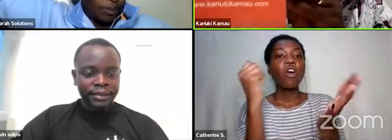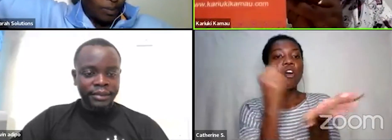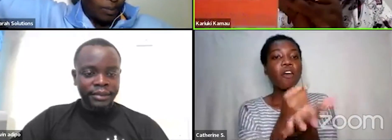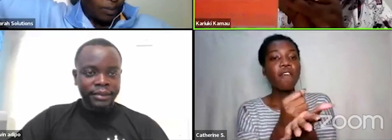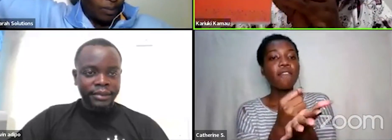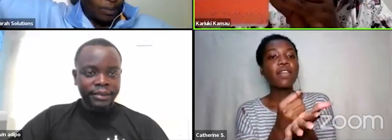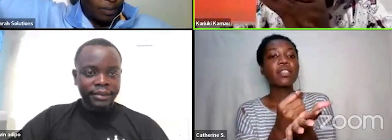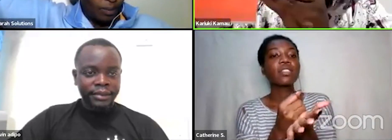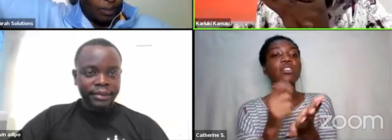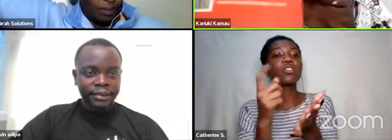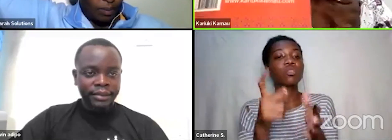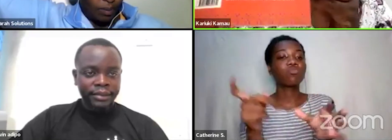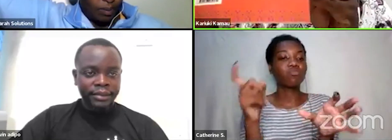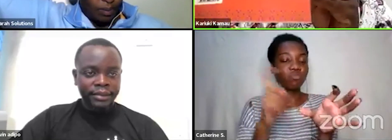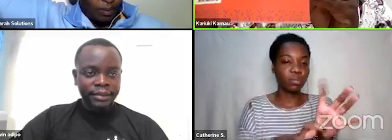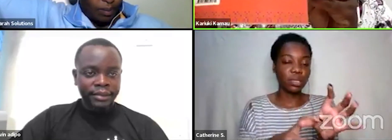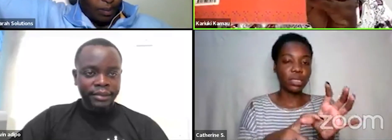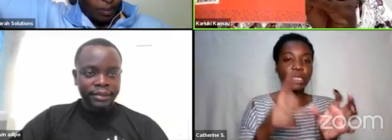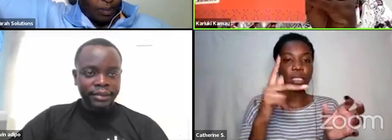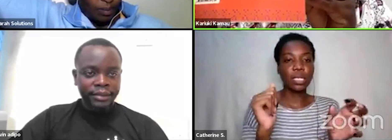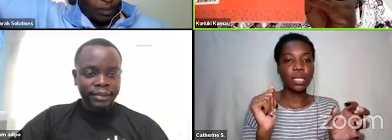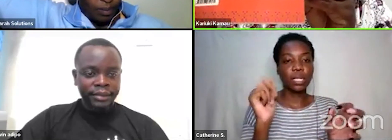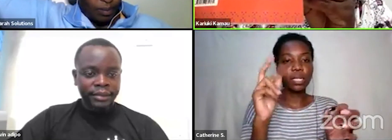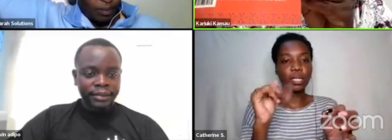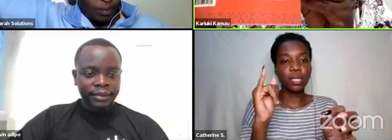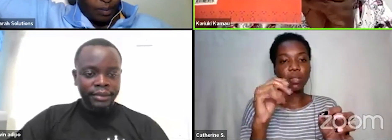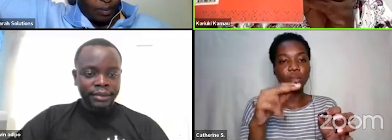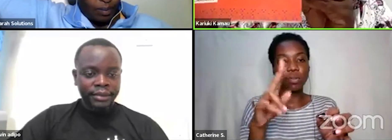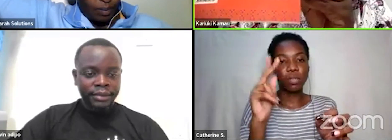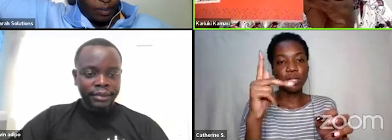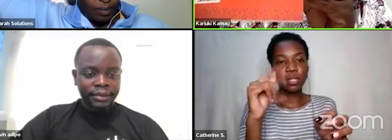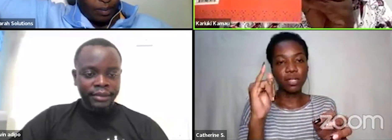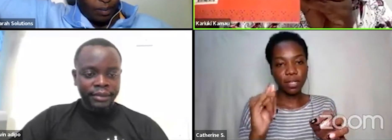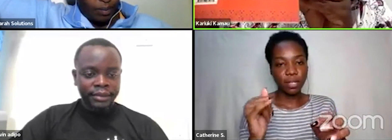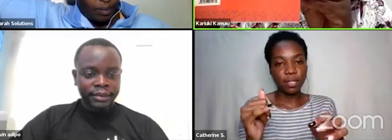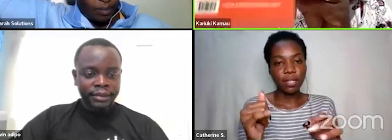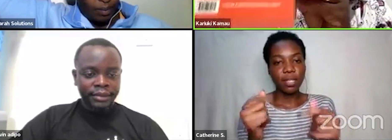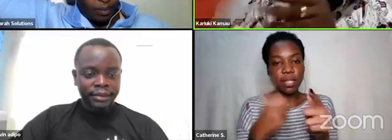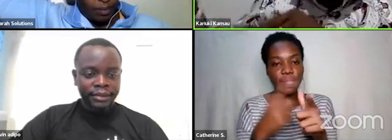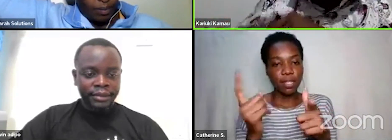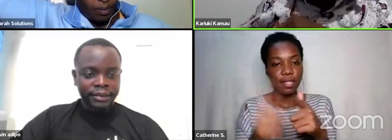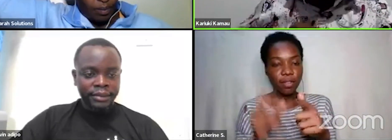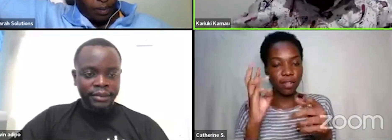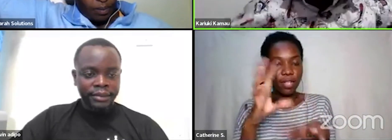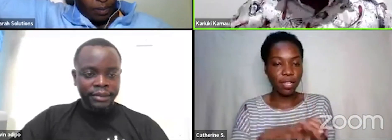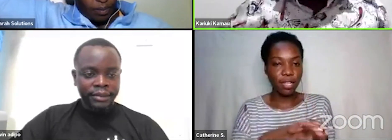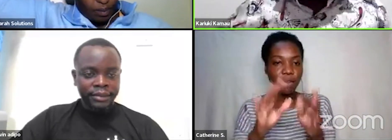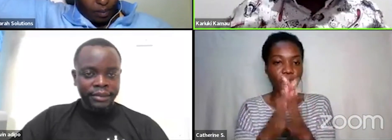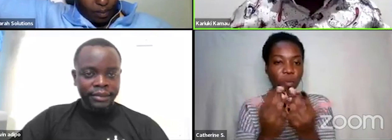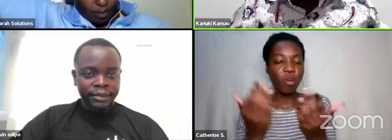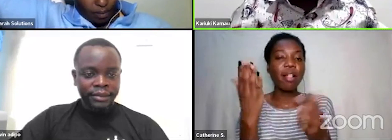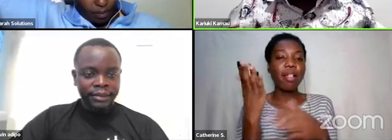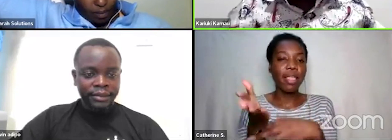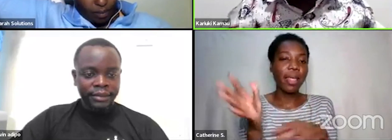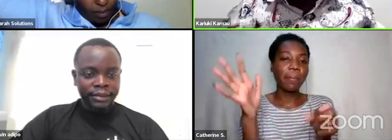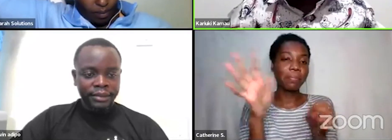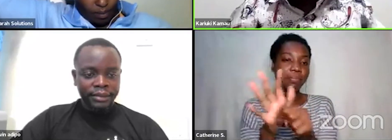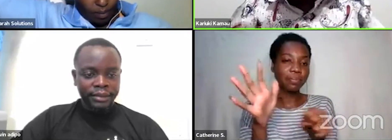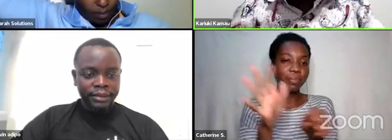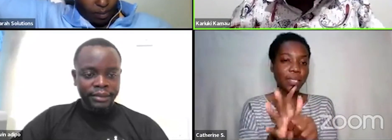into kariukikamau.com. Kariukikamau.com, you'll be able to get a number of books there. Or somebody will deliver in your